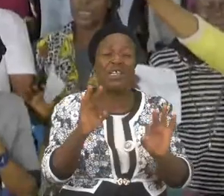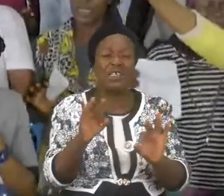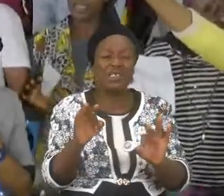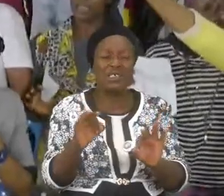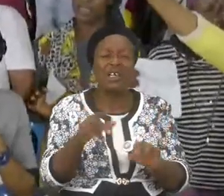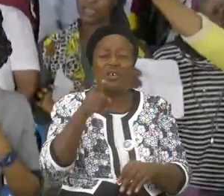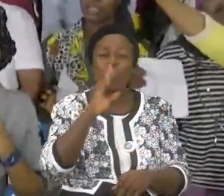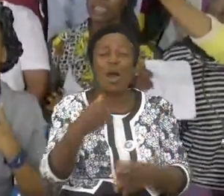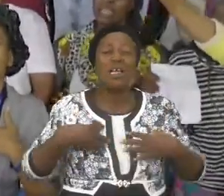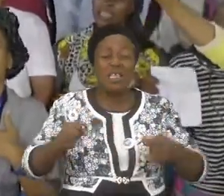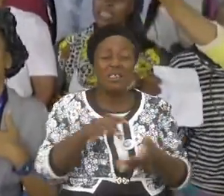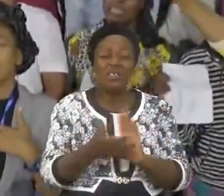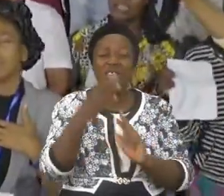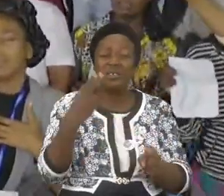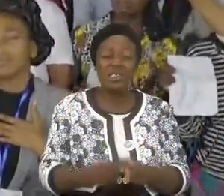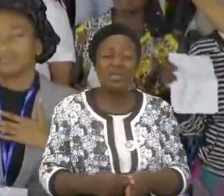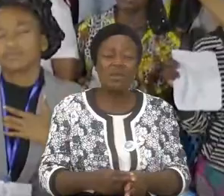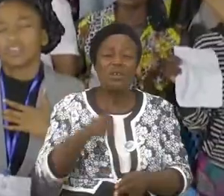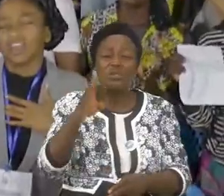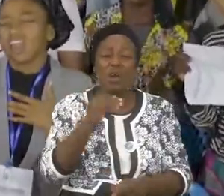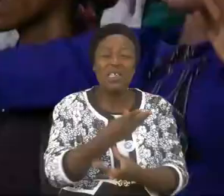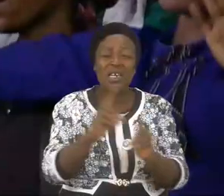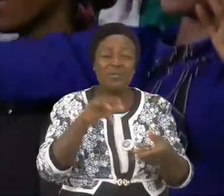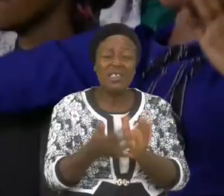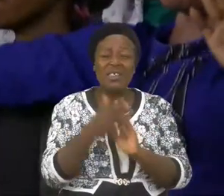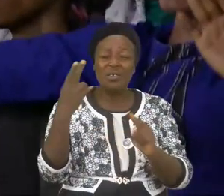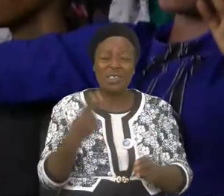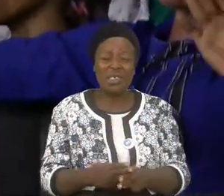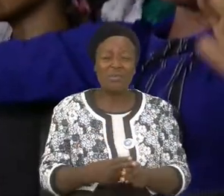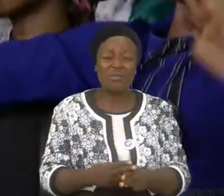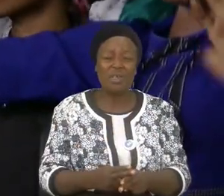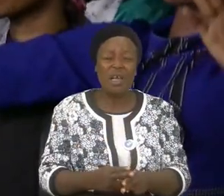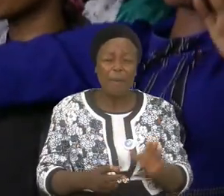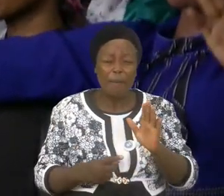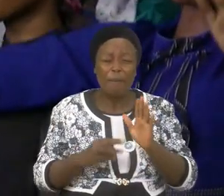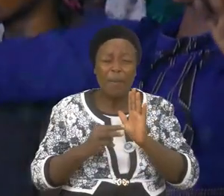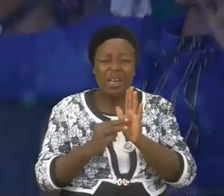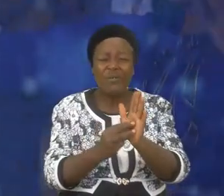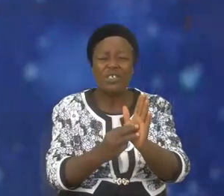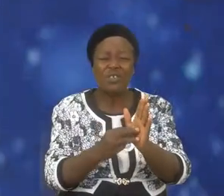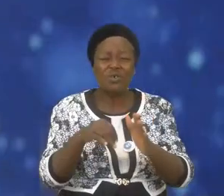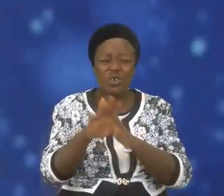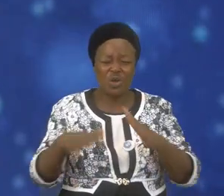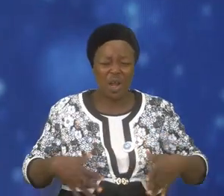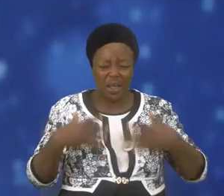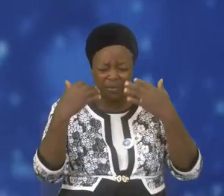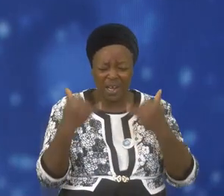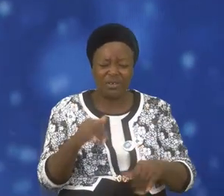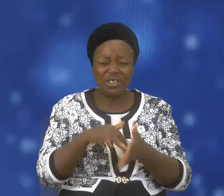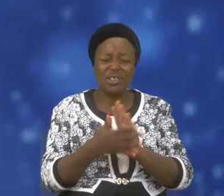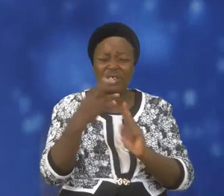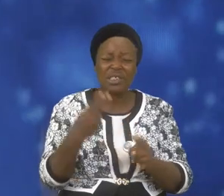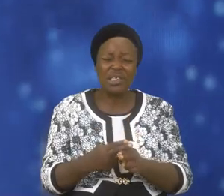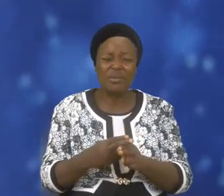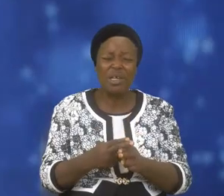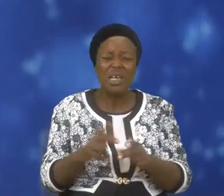delivered. Manifestation in your life right now. Performance in your life right now. Demonstration of